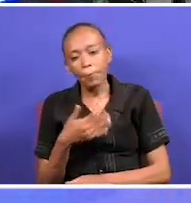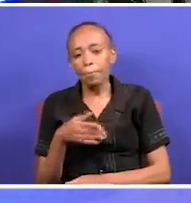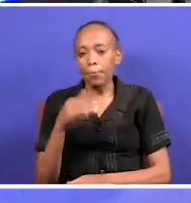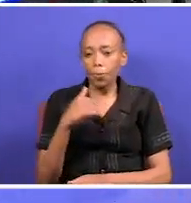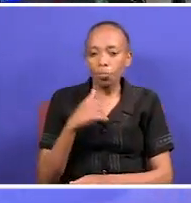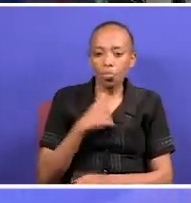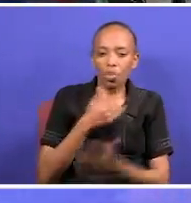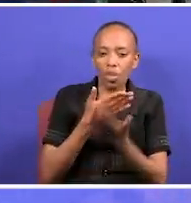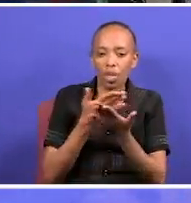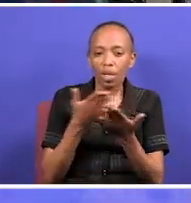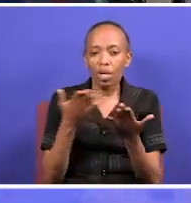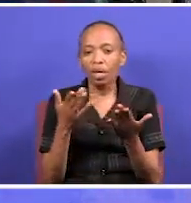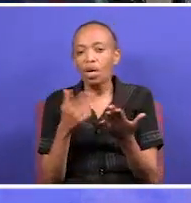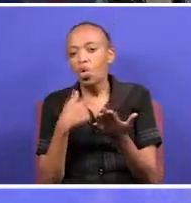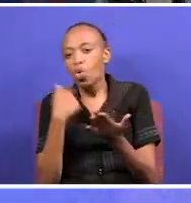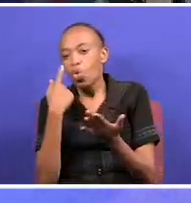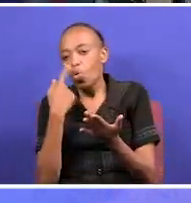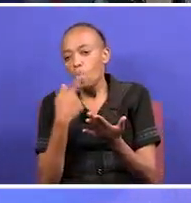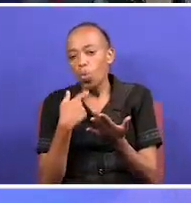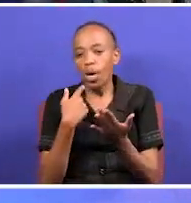Hata kama wako